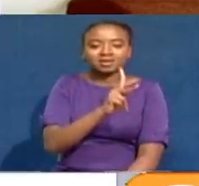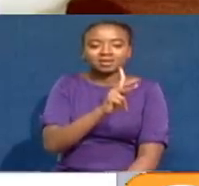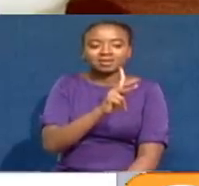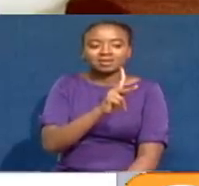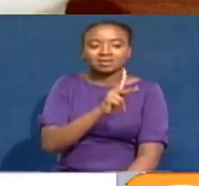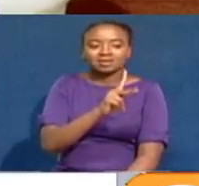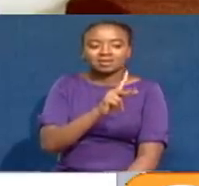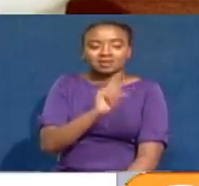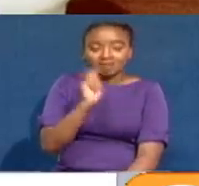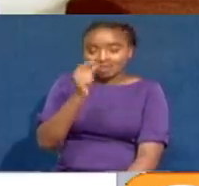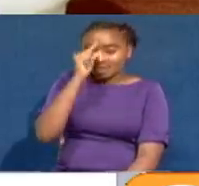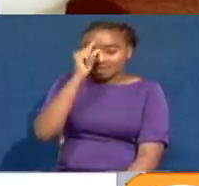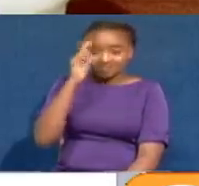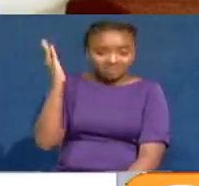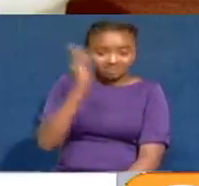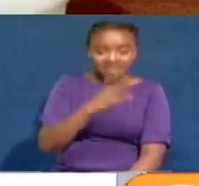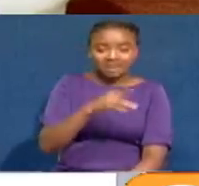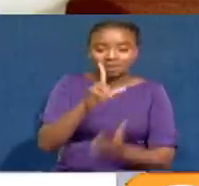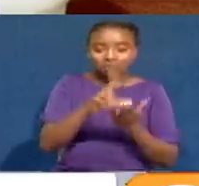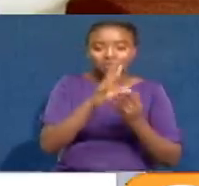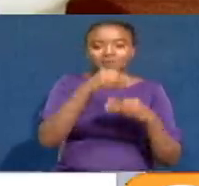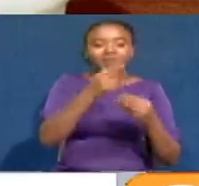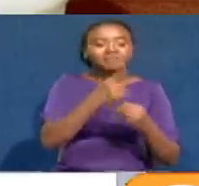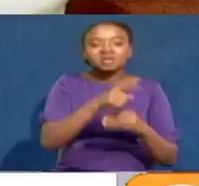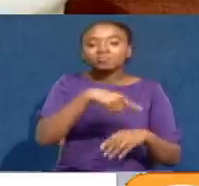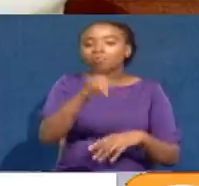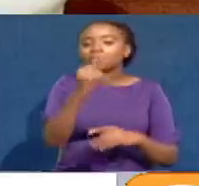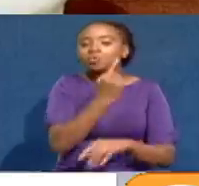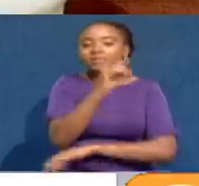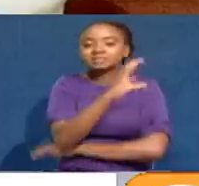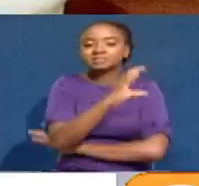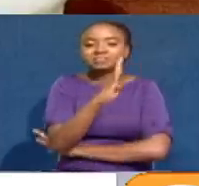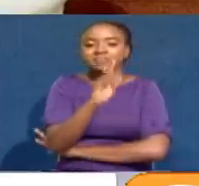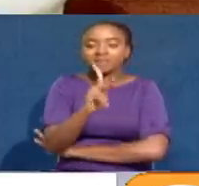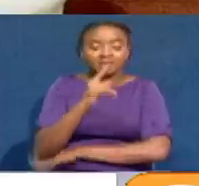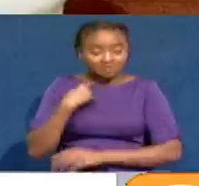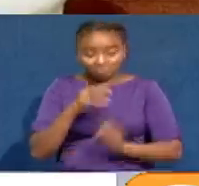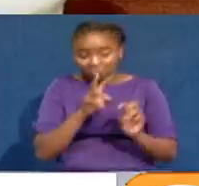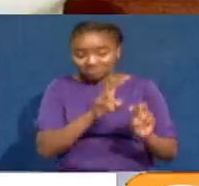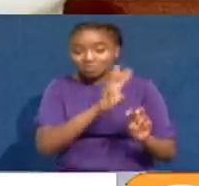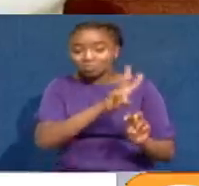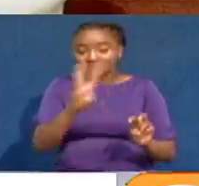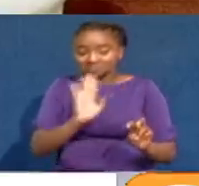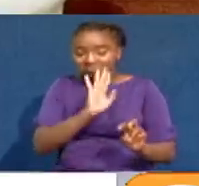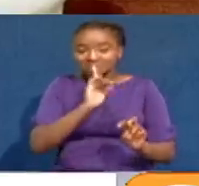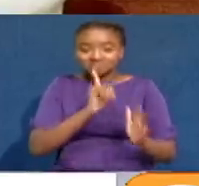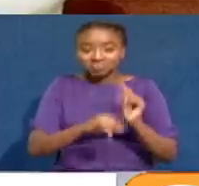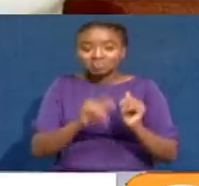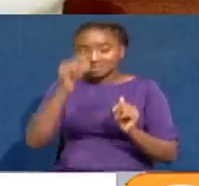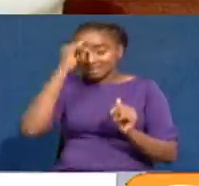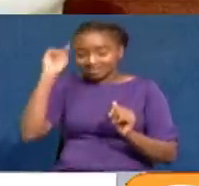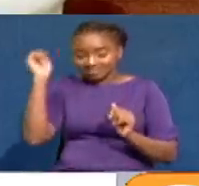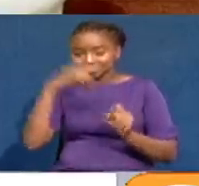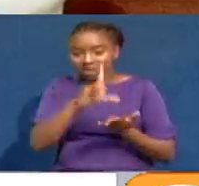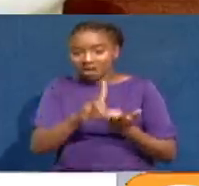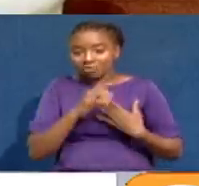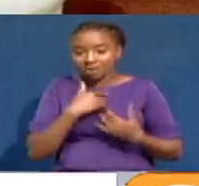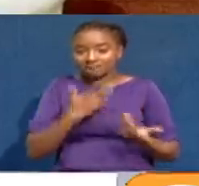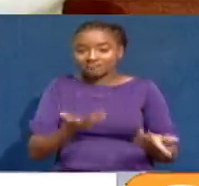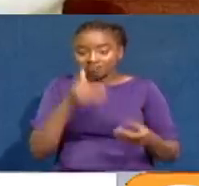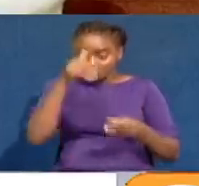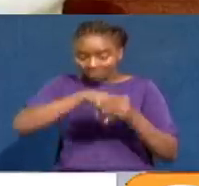just need to go to the Central Bank of Kenya website. You'll see that the direct debt that the government of Kenya owes, that is domestic